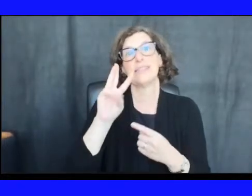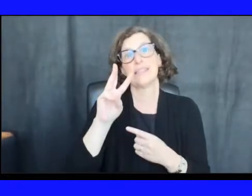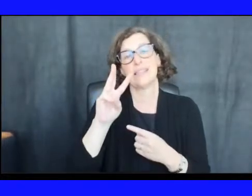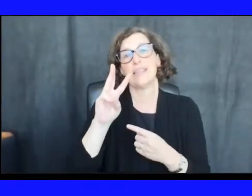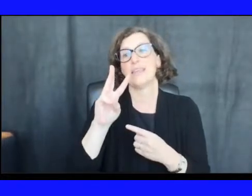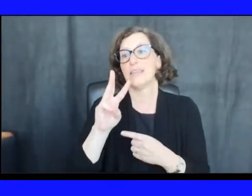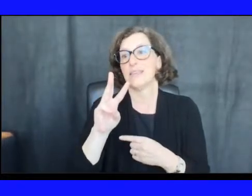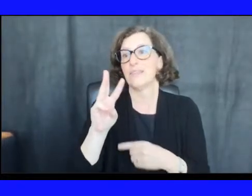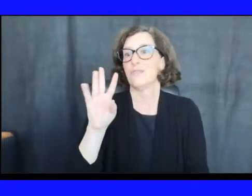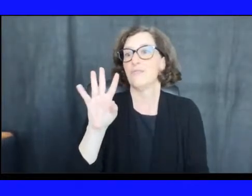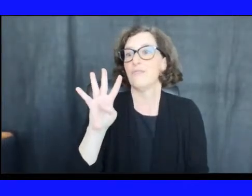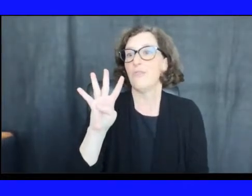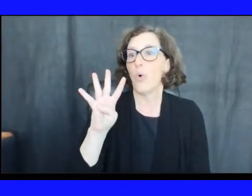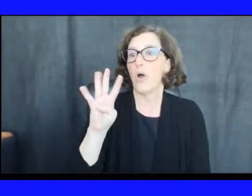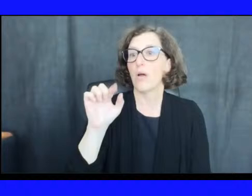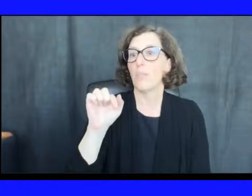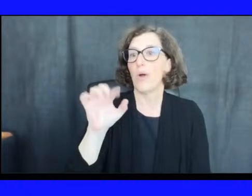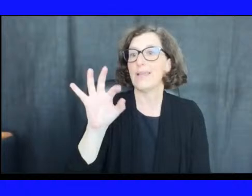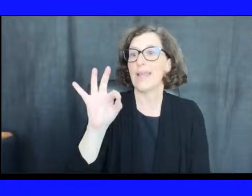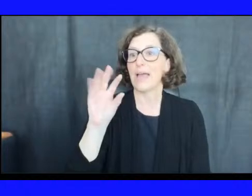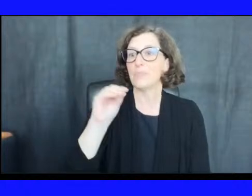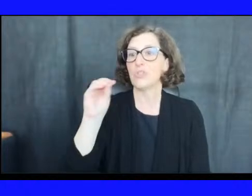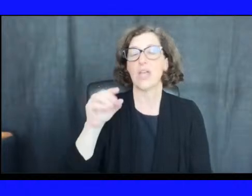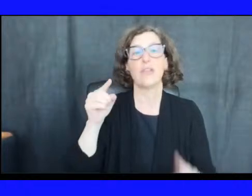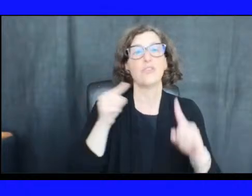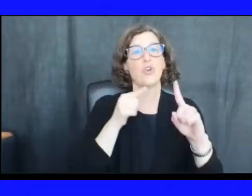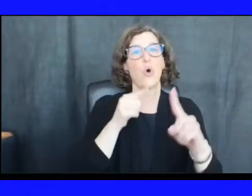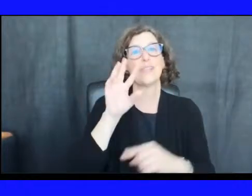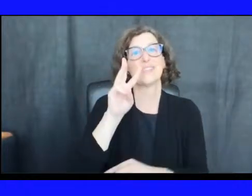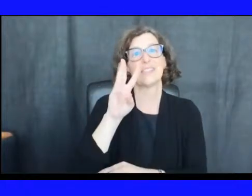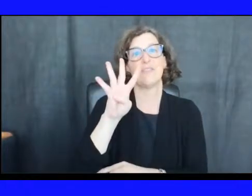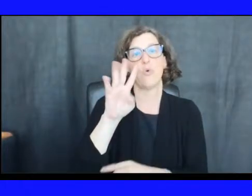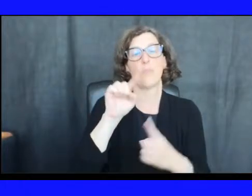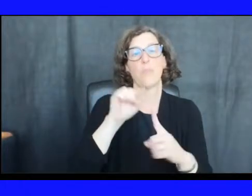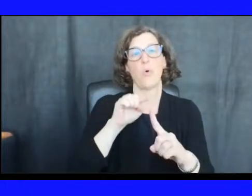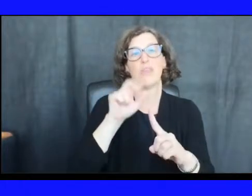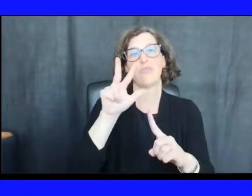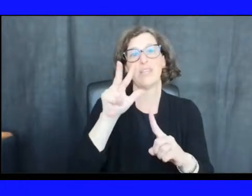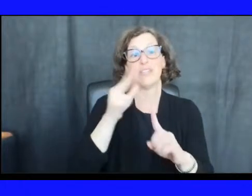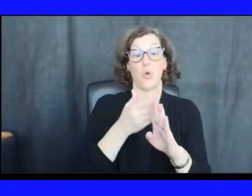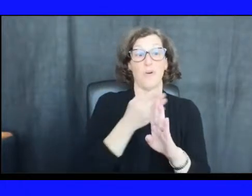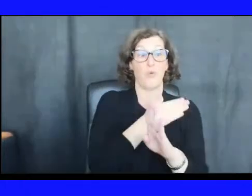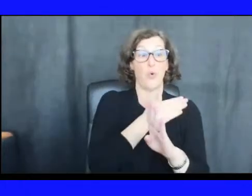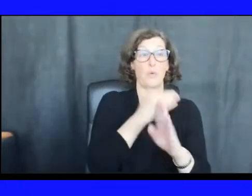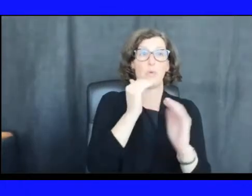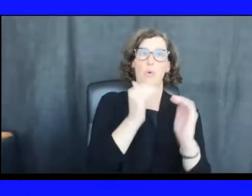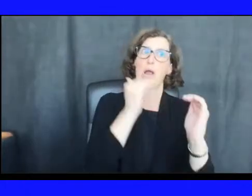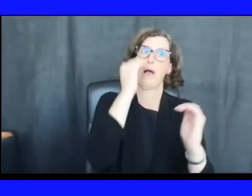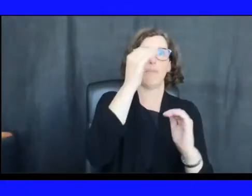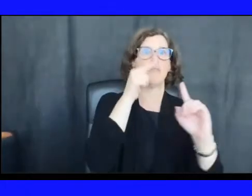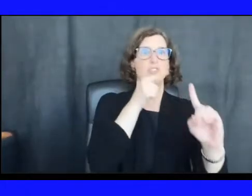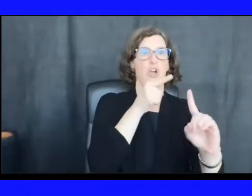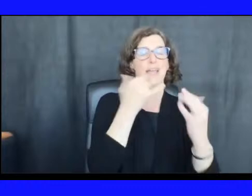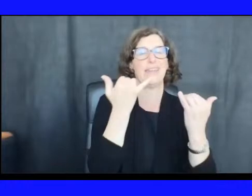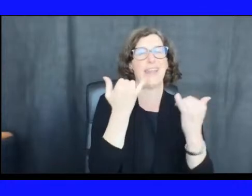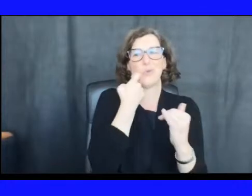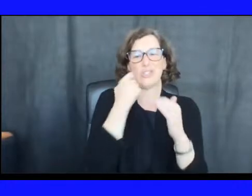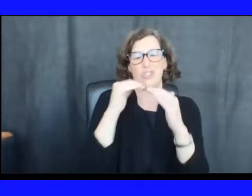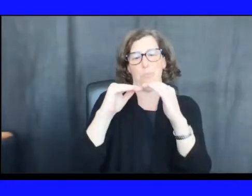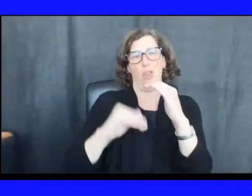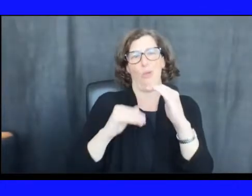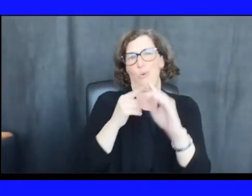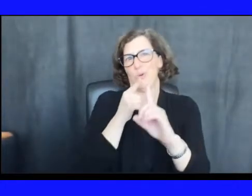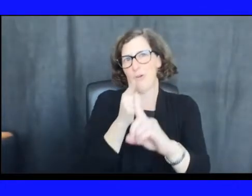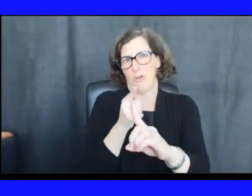certification initiative is addressing this as well. I think our big boost during the